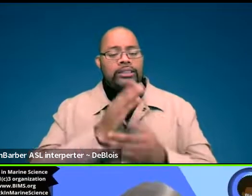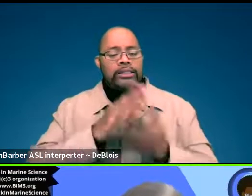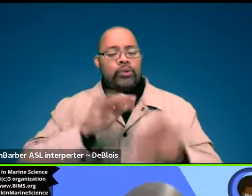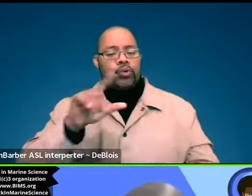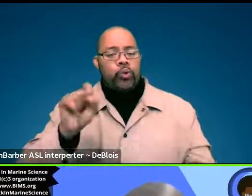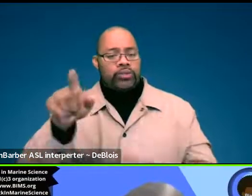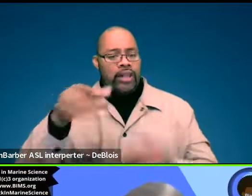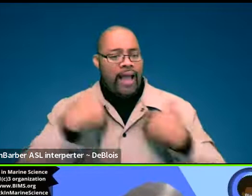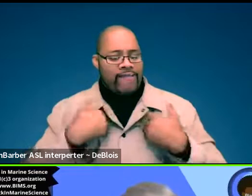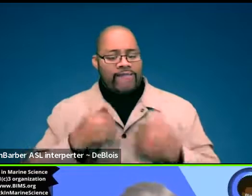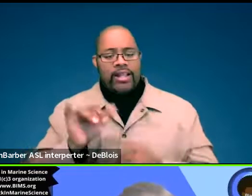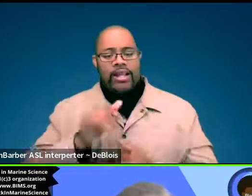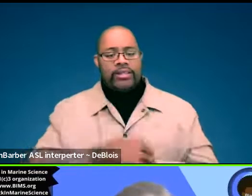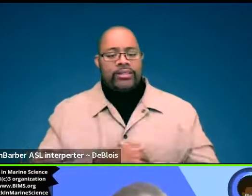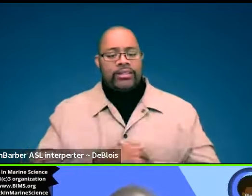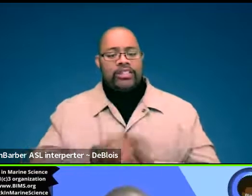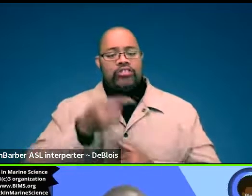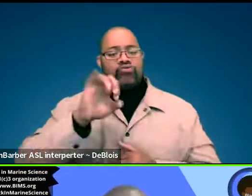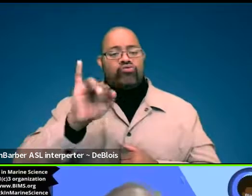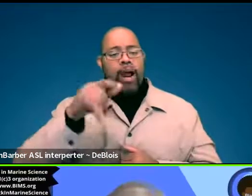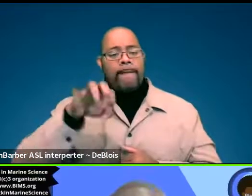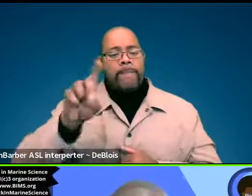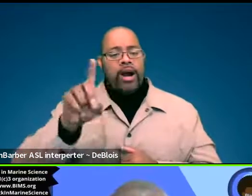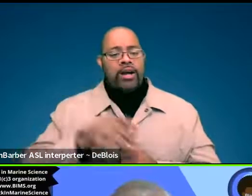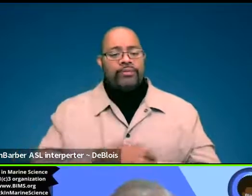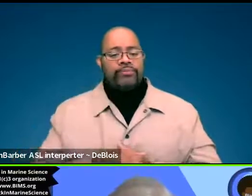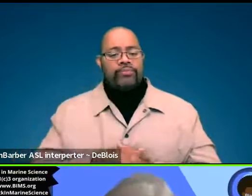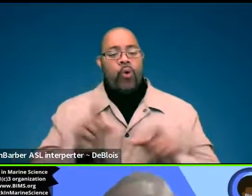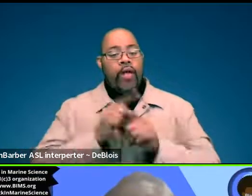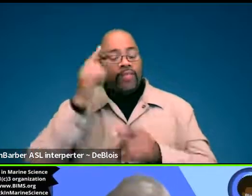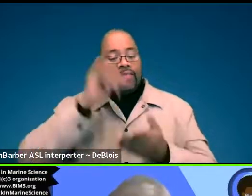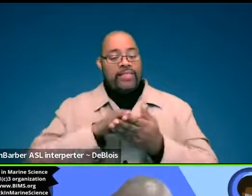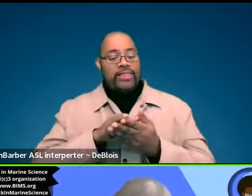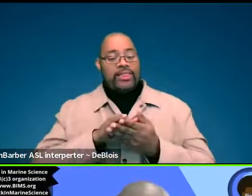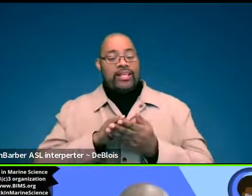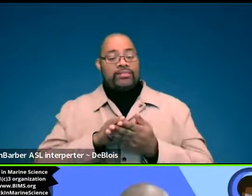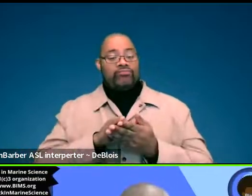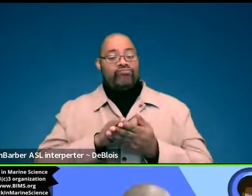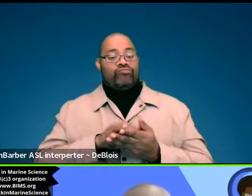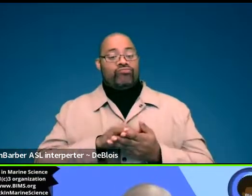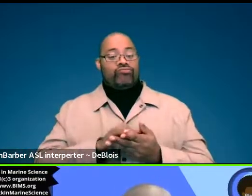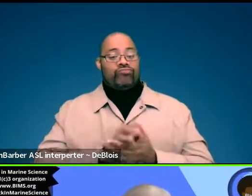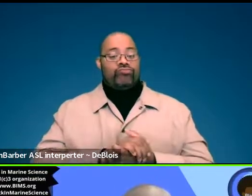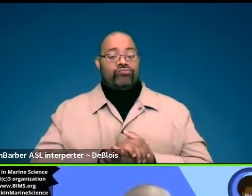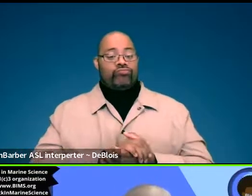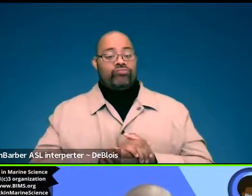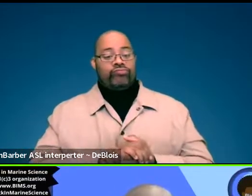that she has, like a tripod. I also think it's pretty,